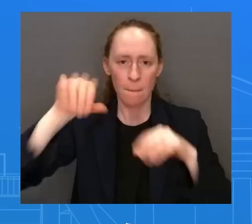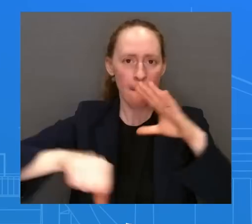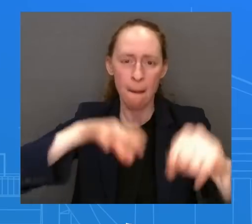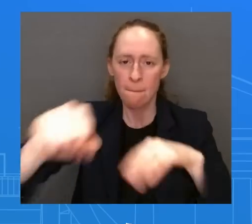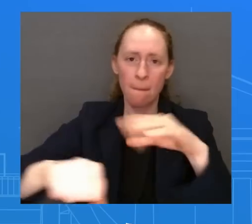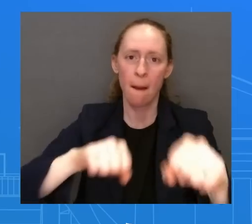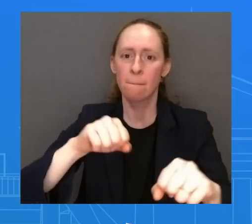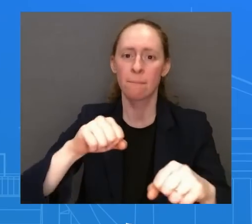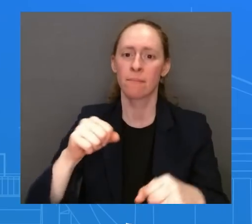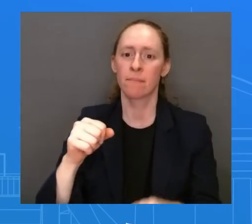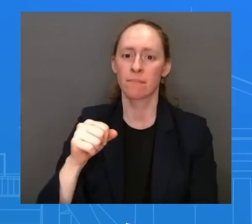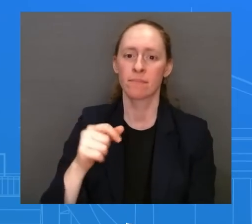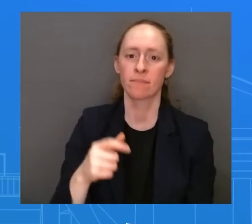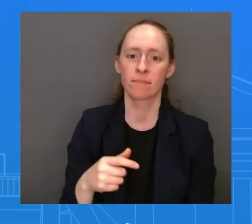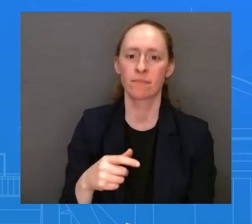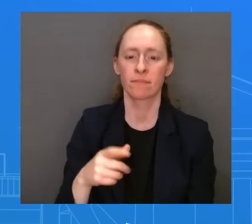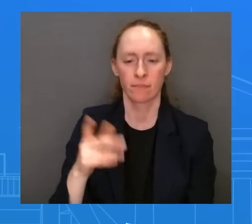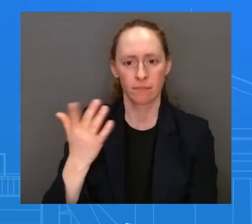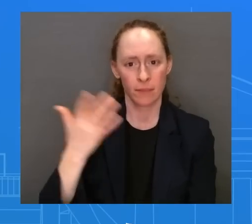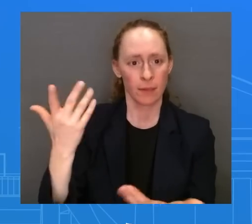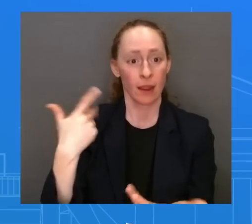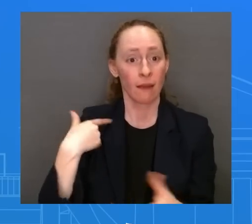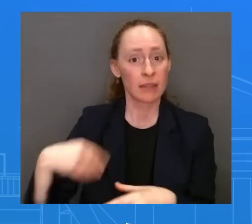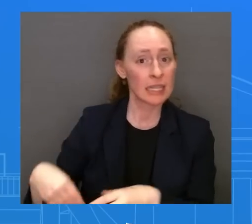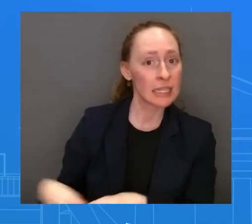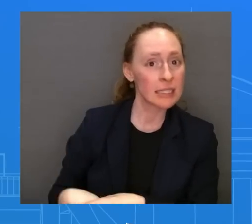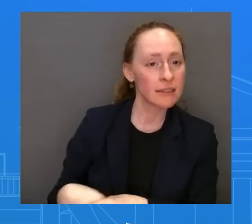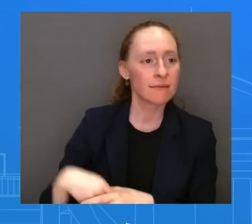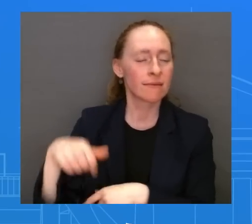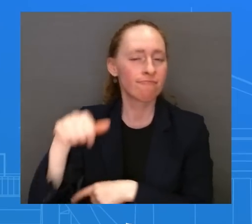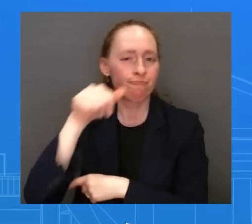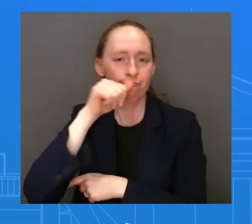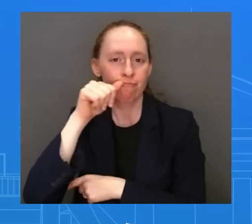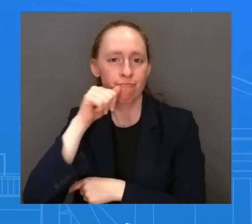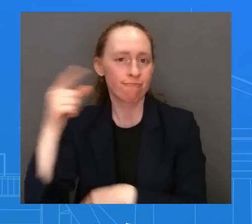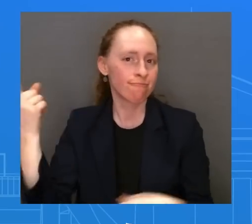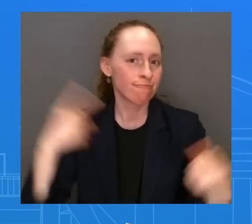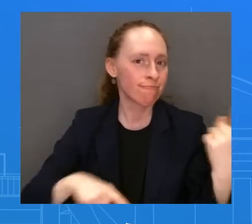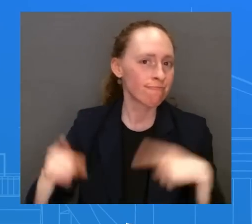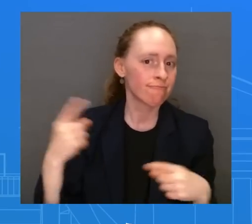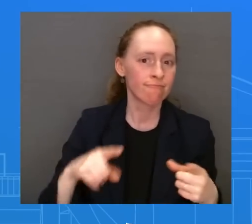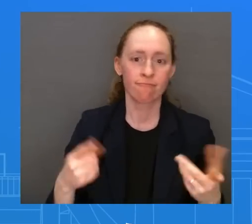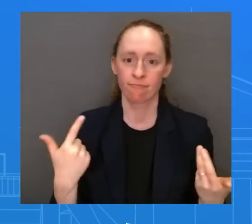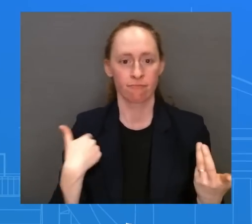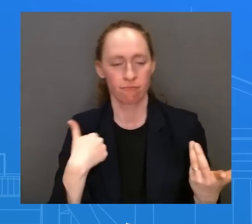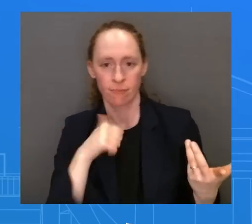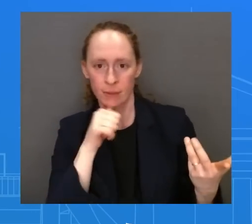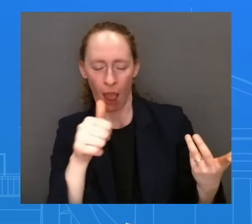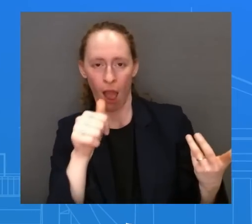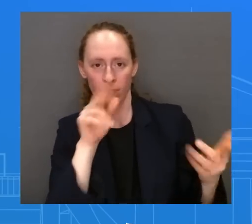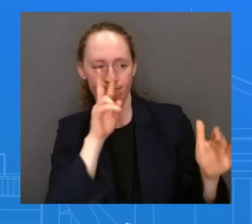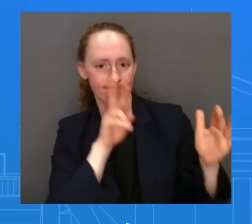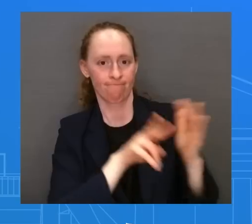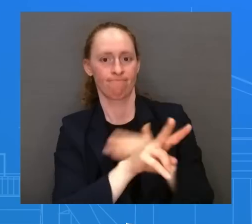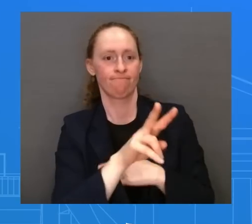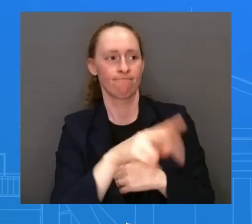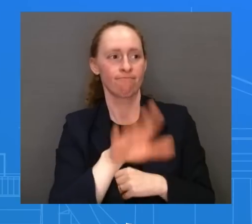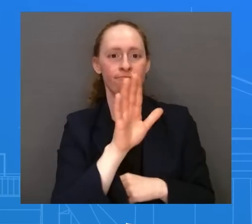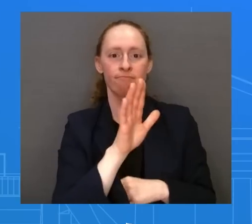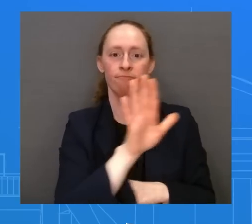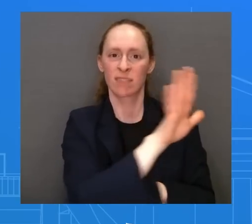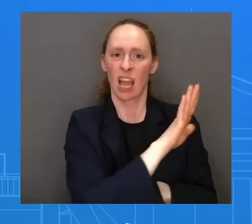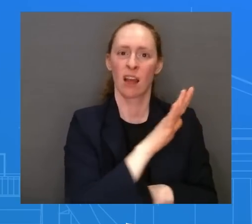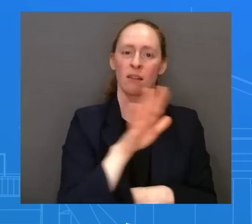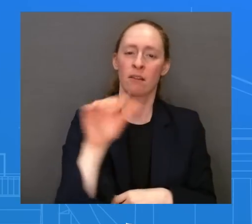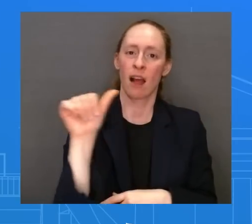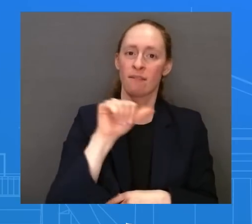anticipate how fast the Afghan National Security forces were gonna fold we're not going to fight for their country particularly after we had as I said dedicated 20